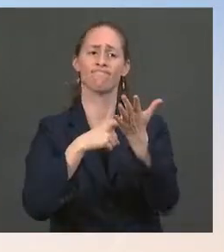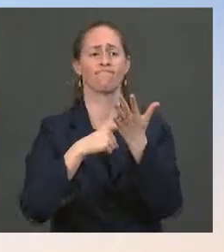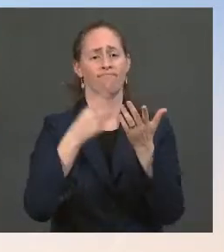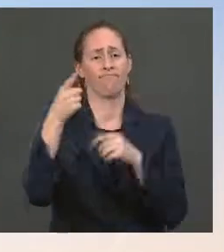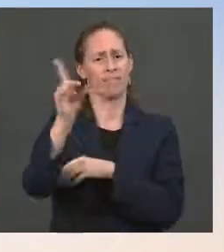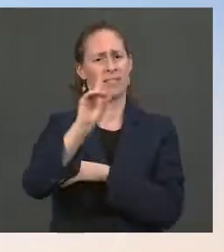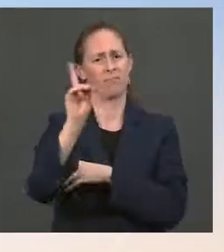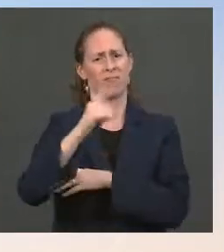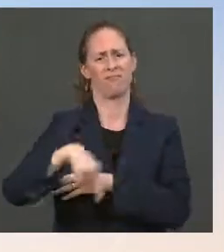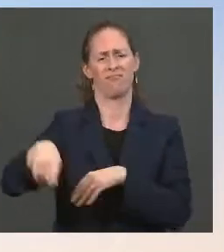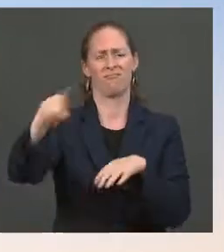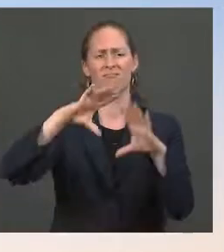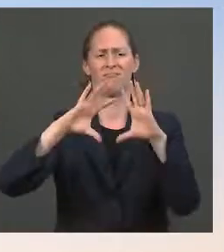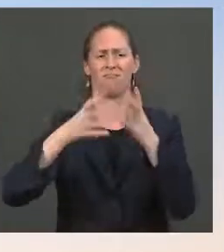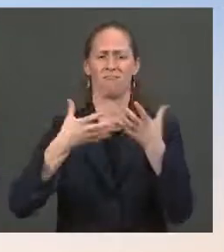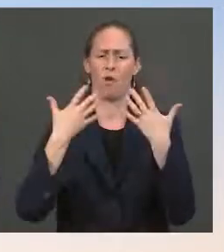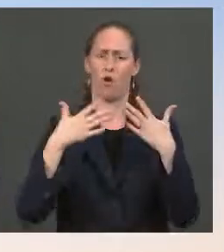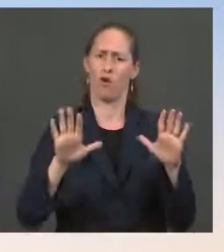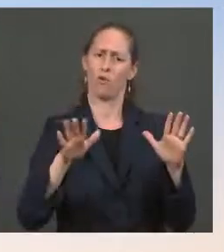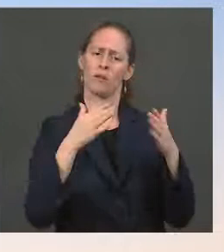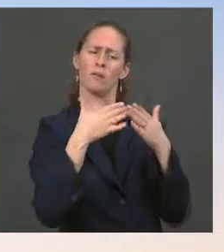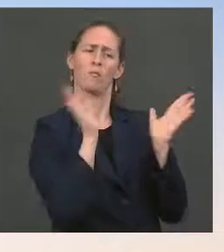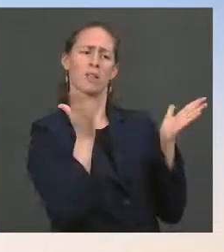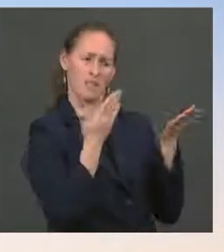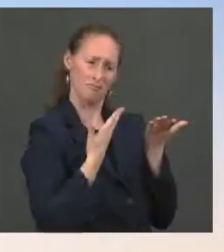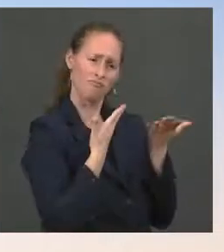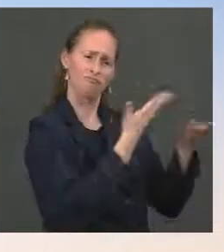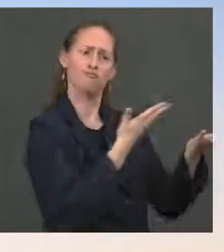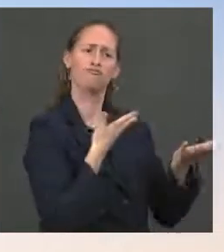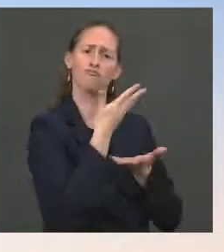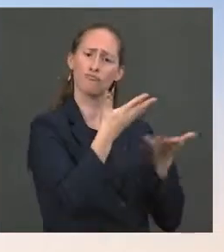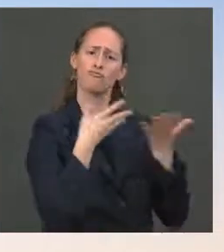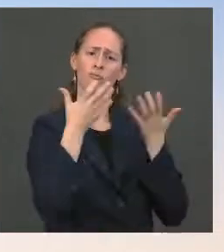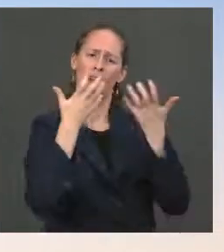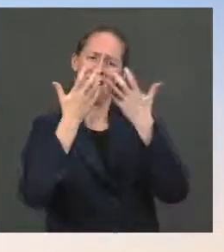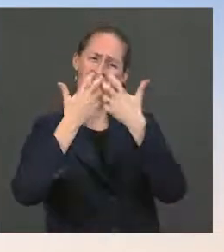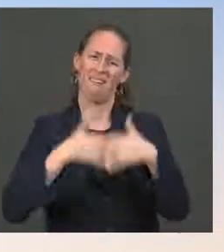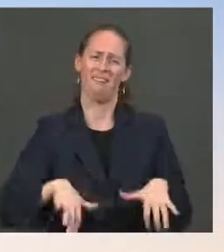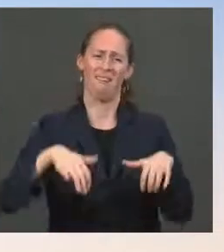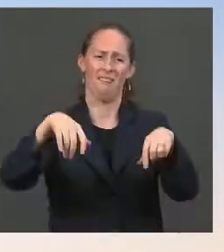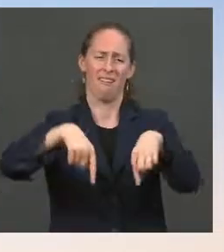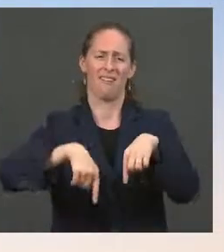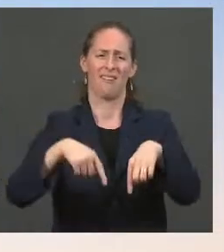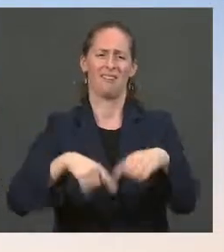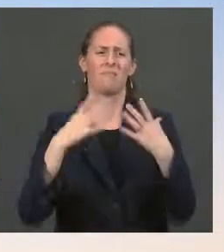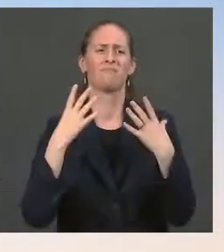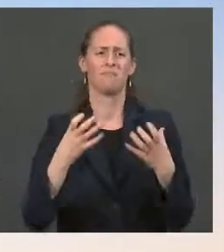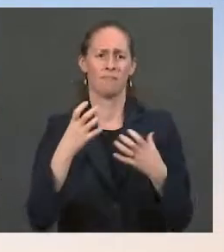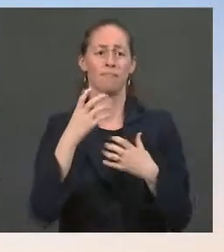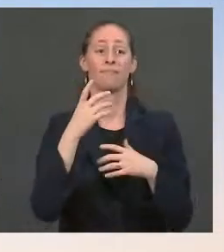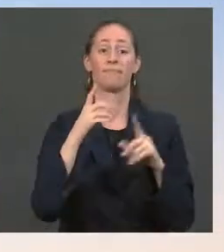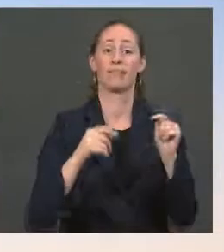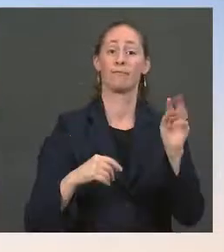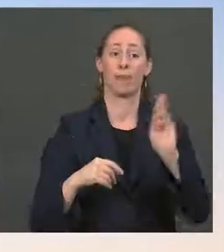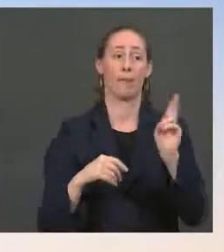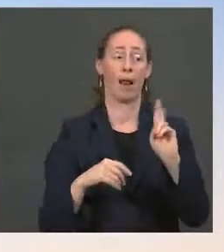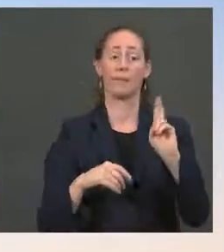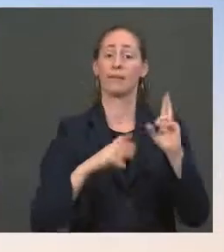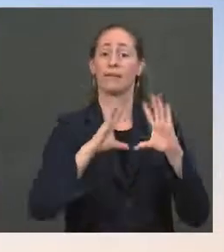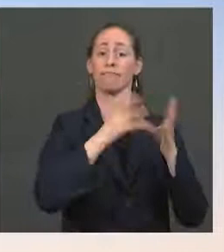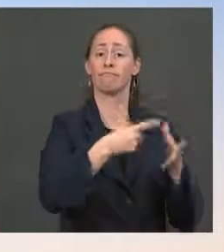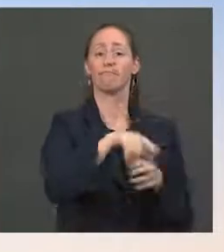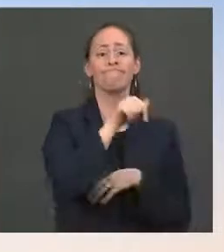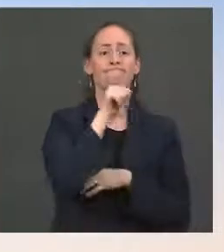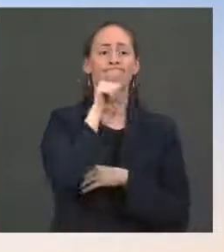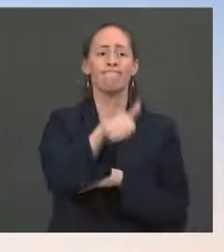a willingness, an openness, and a desire to get this done. Unlike the Republicans in the Senate, despite the fact that $2